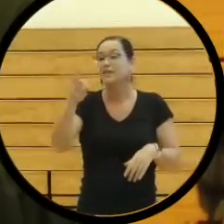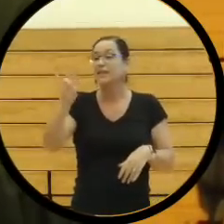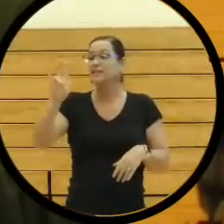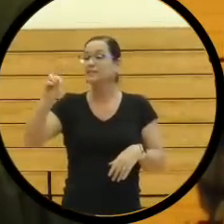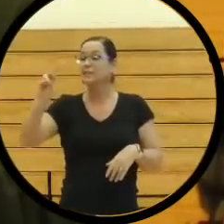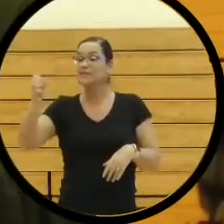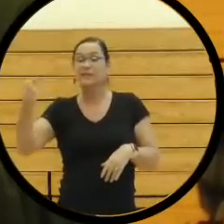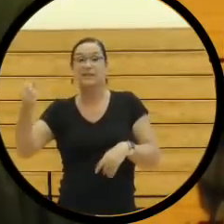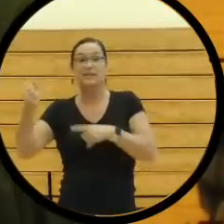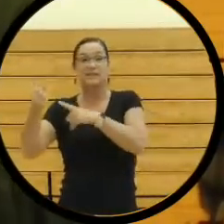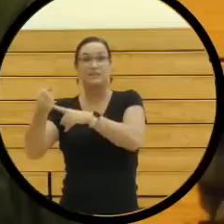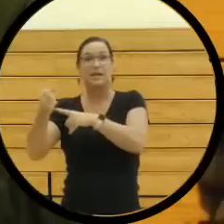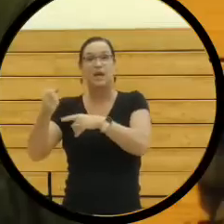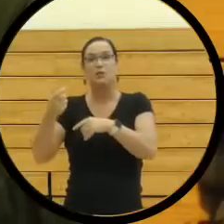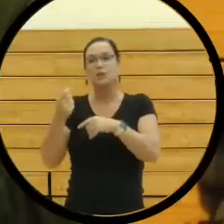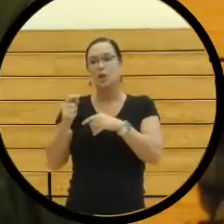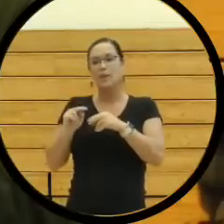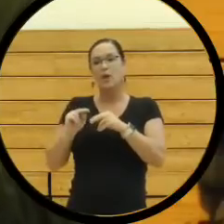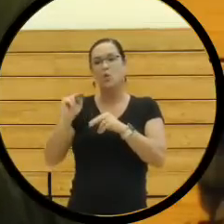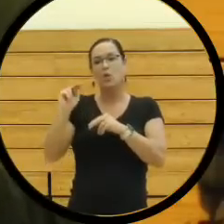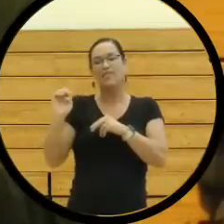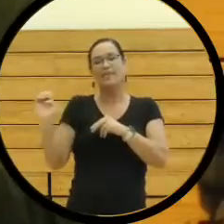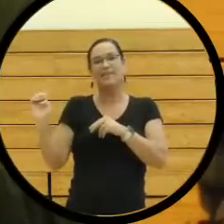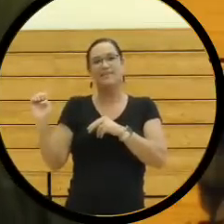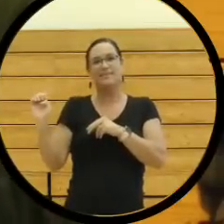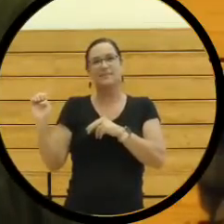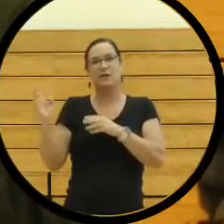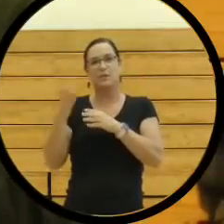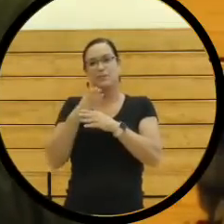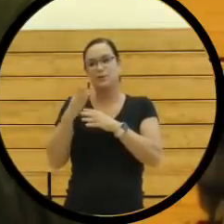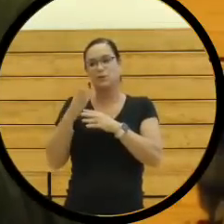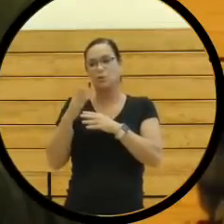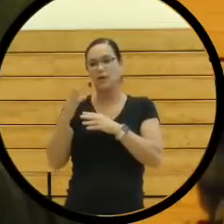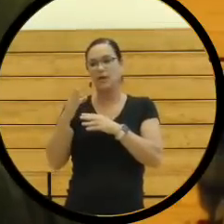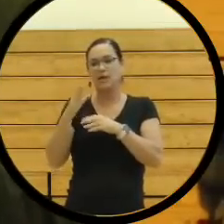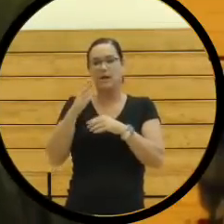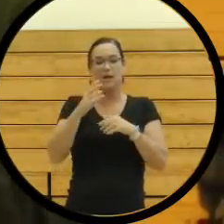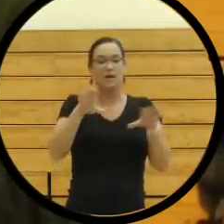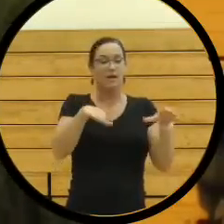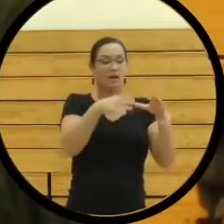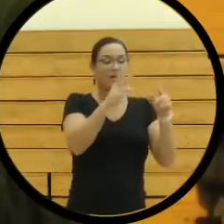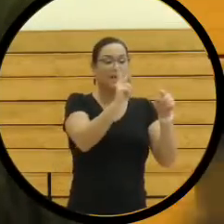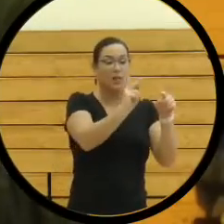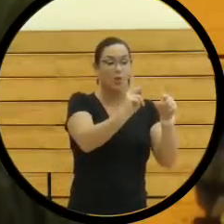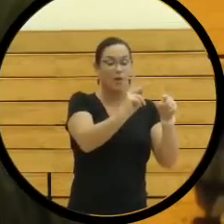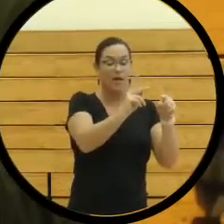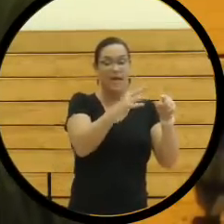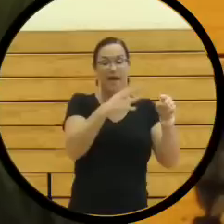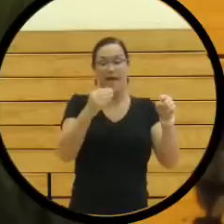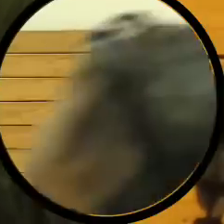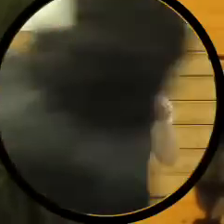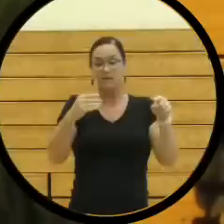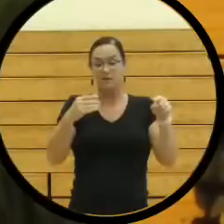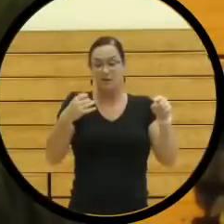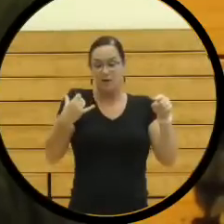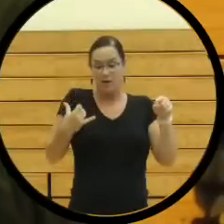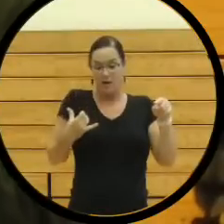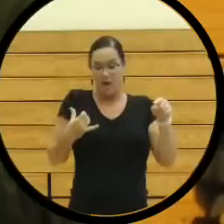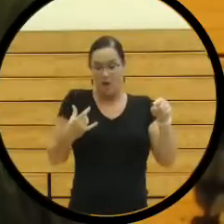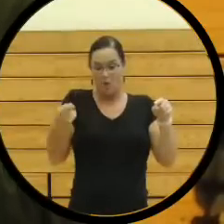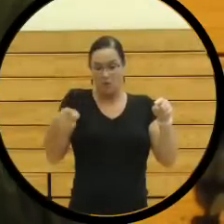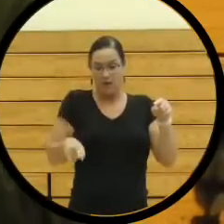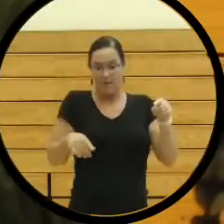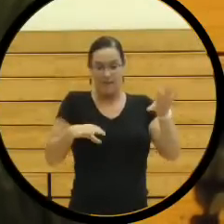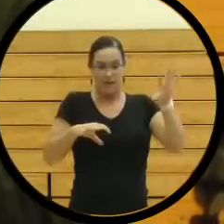kind of, like I said, a little bit to the north and east between the summit of Kilauea and where the current thing is. So there's been earthquakes in a